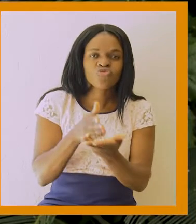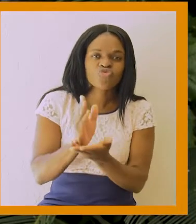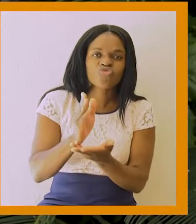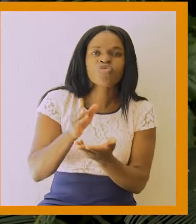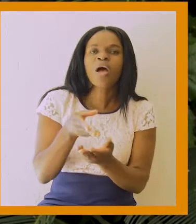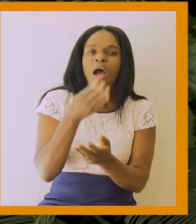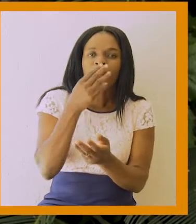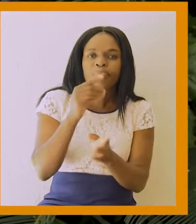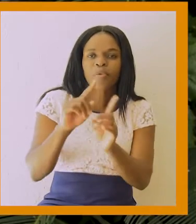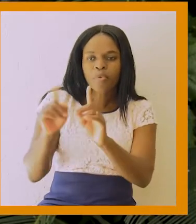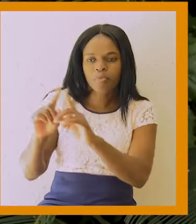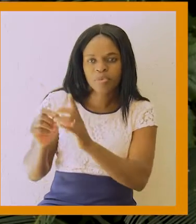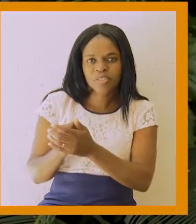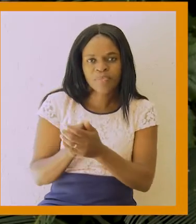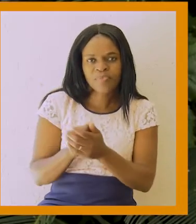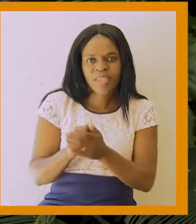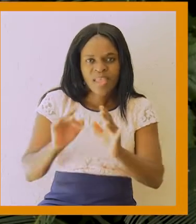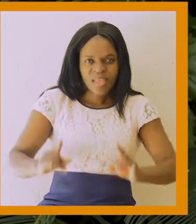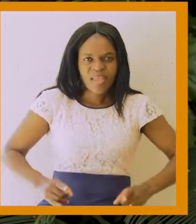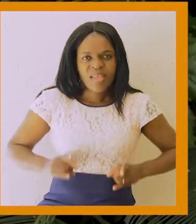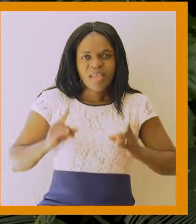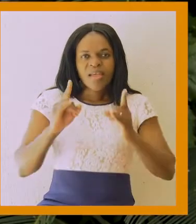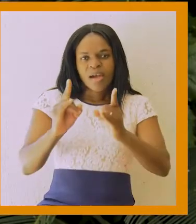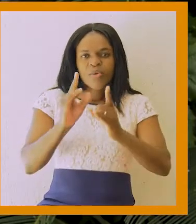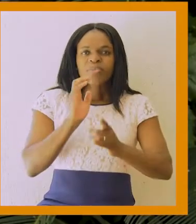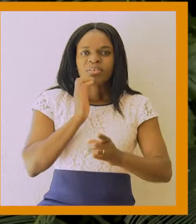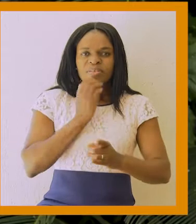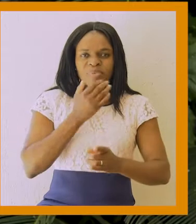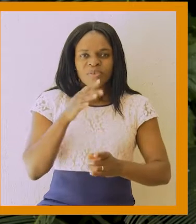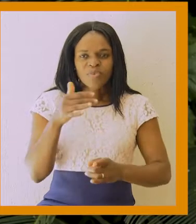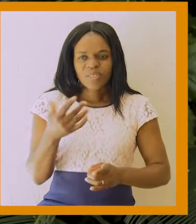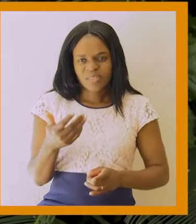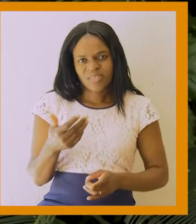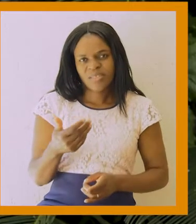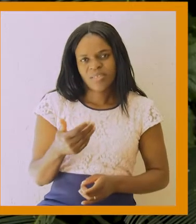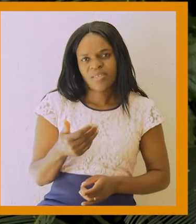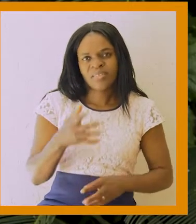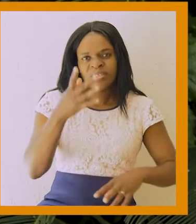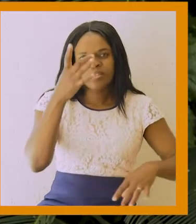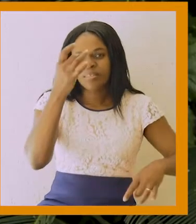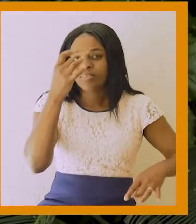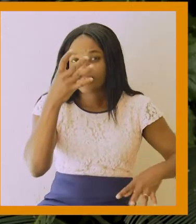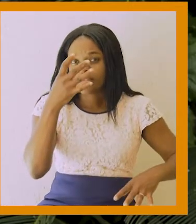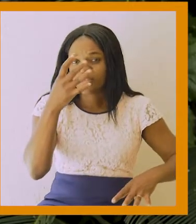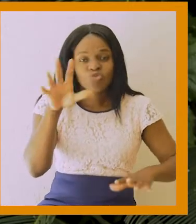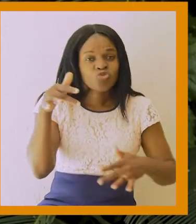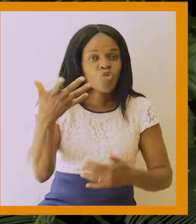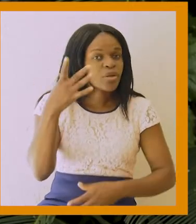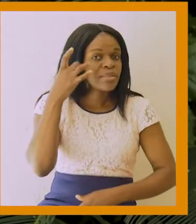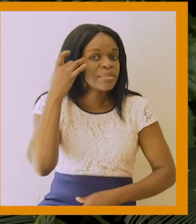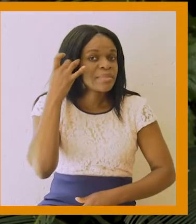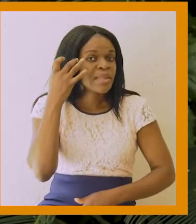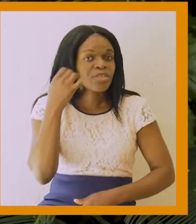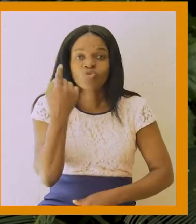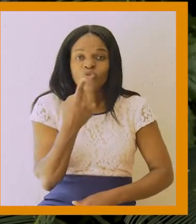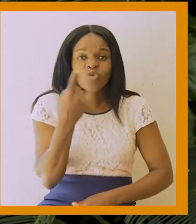So if we define health, it doesn't only mean the absence of disease, illness or sickness,